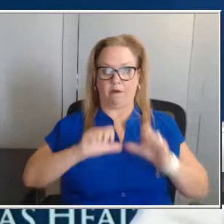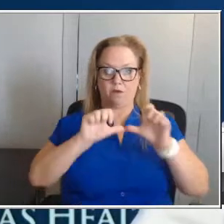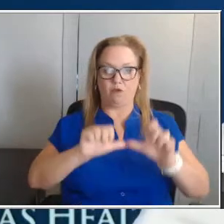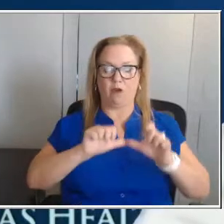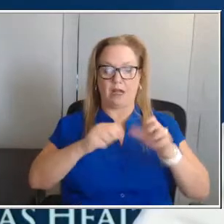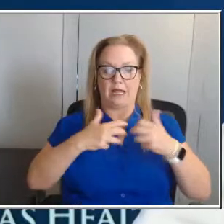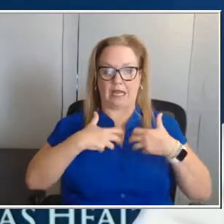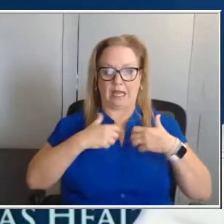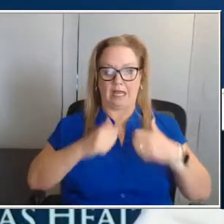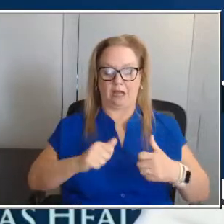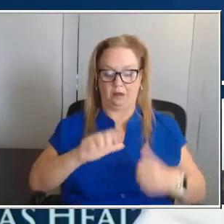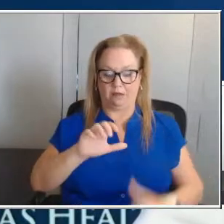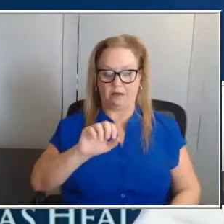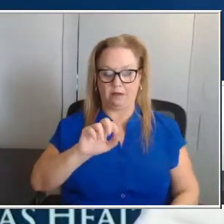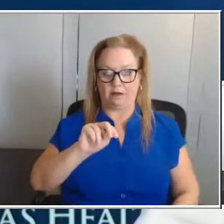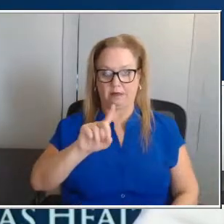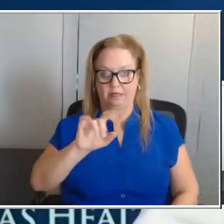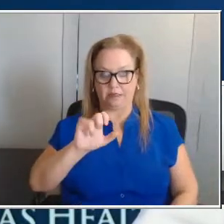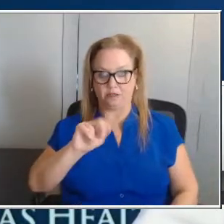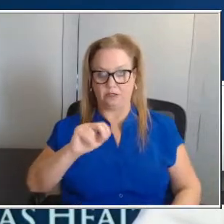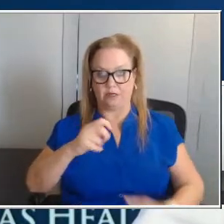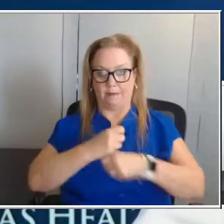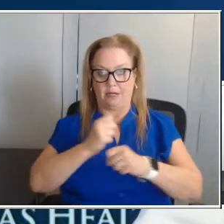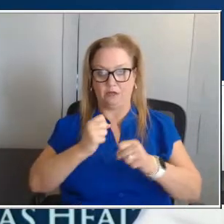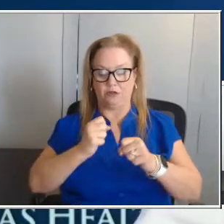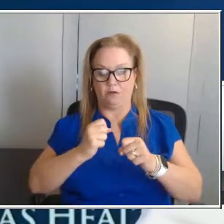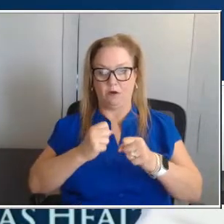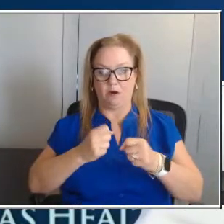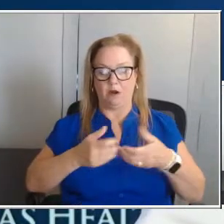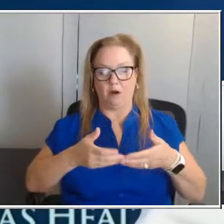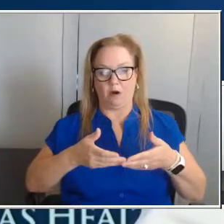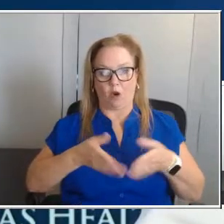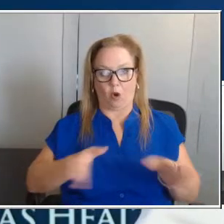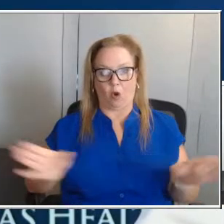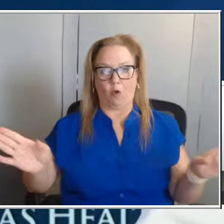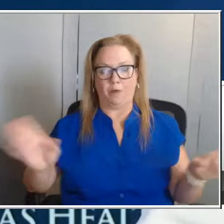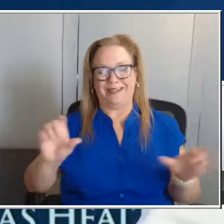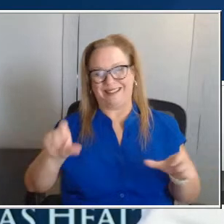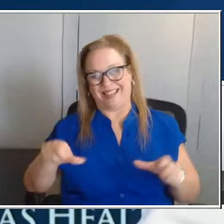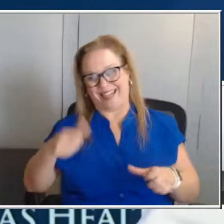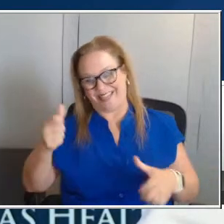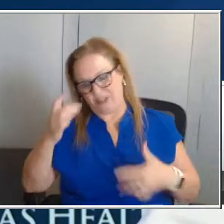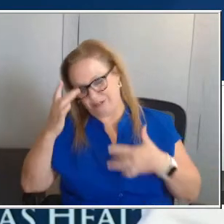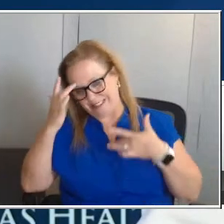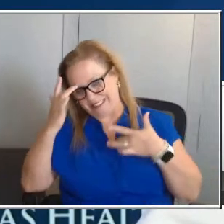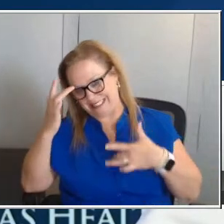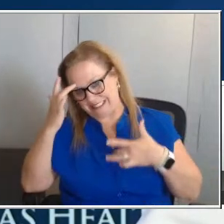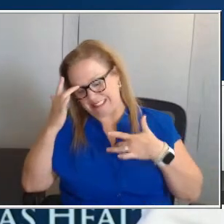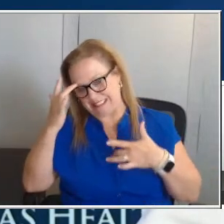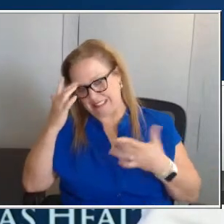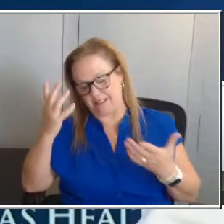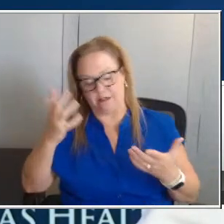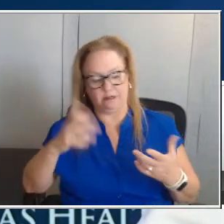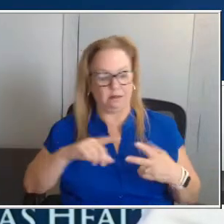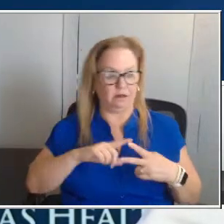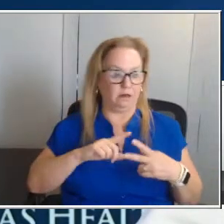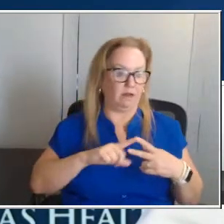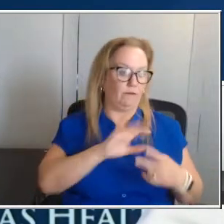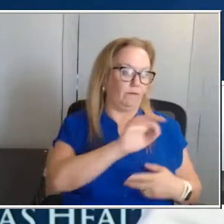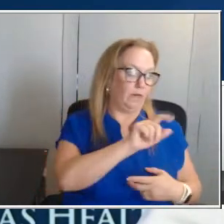it always makes you more vulnerable to other diseases. So whether you have